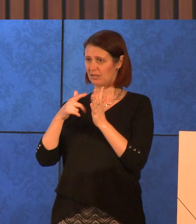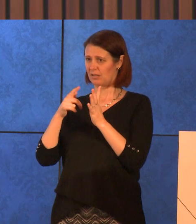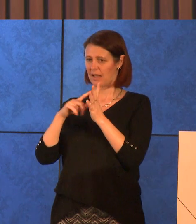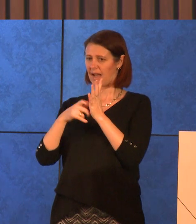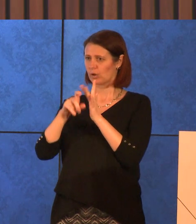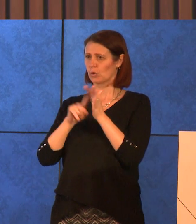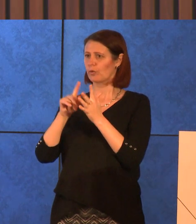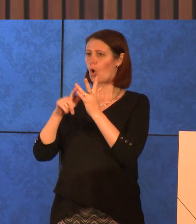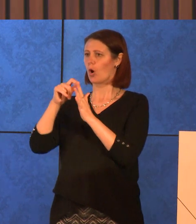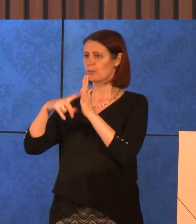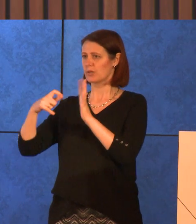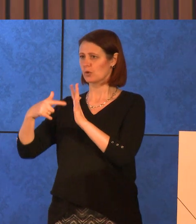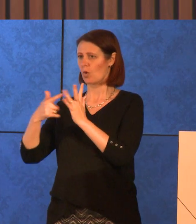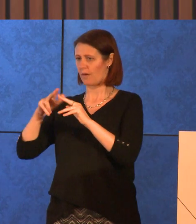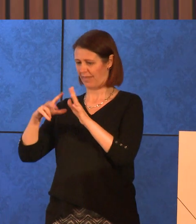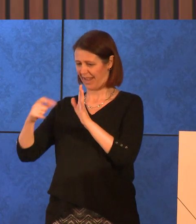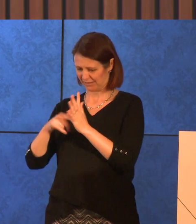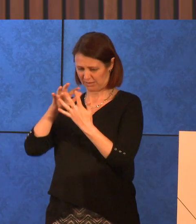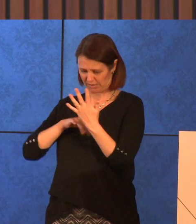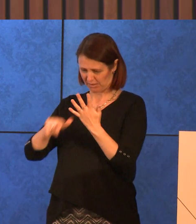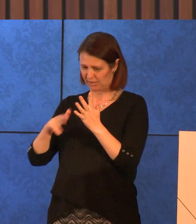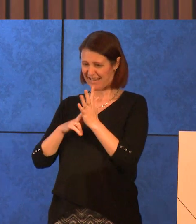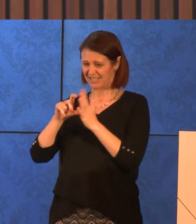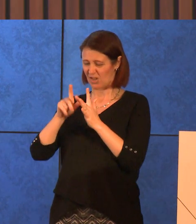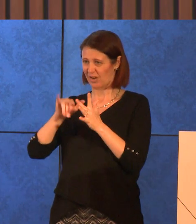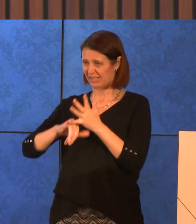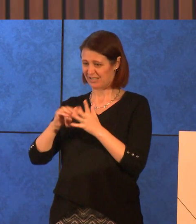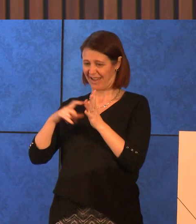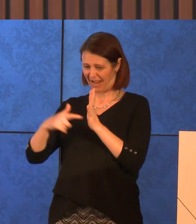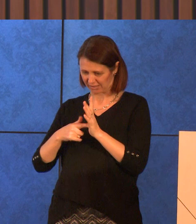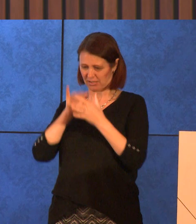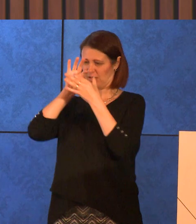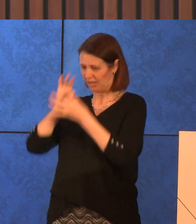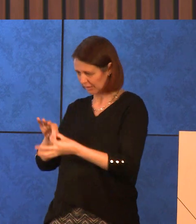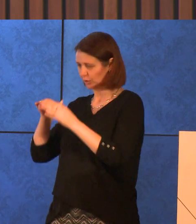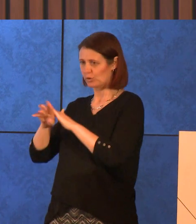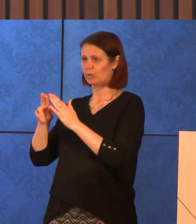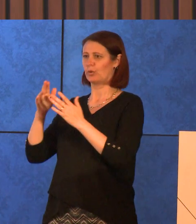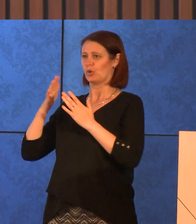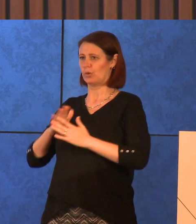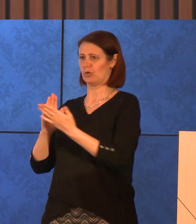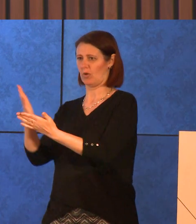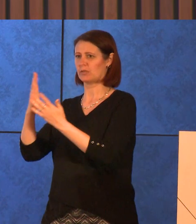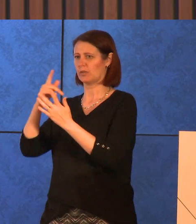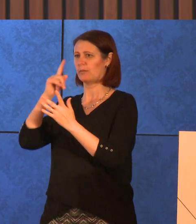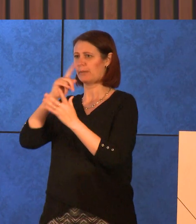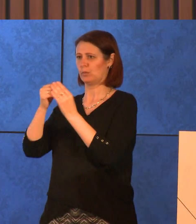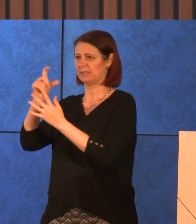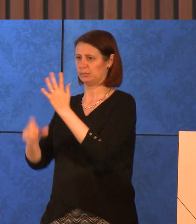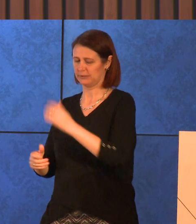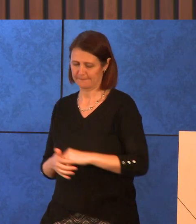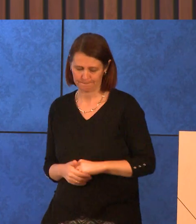objects of the Act. That the whole thing, the NDIS Act, is underpinned by the UN Convention on the Rights of Persons with